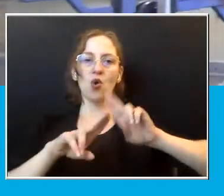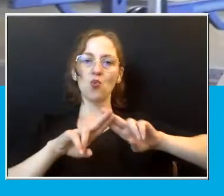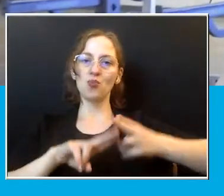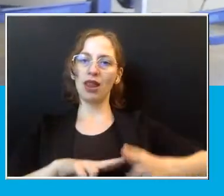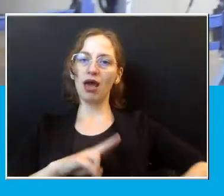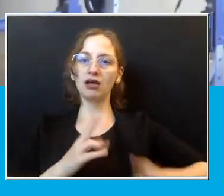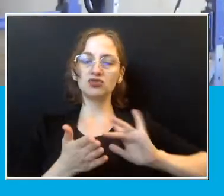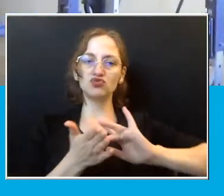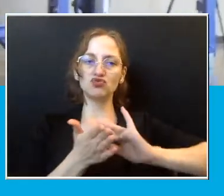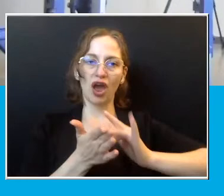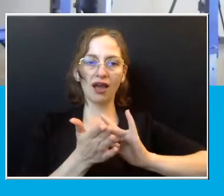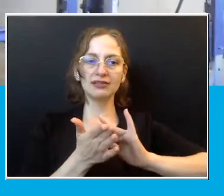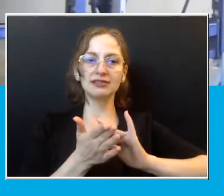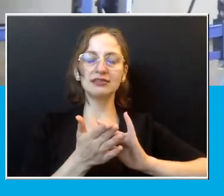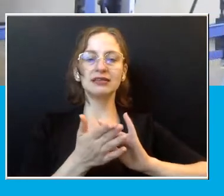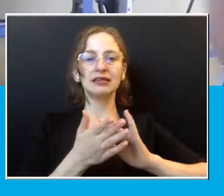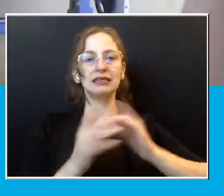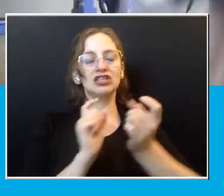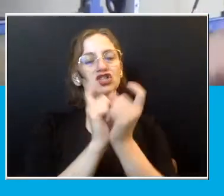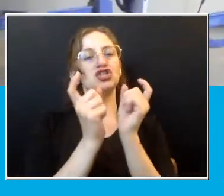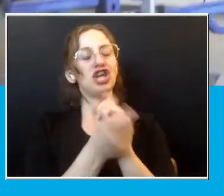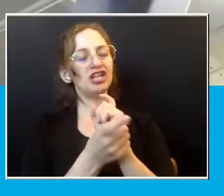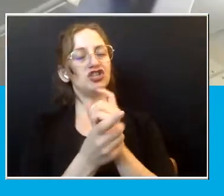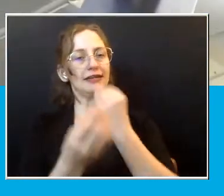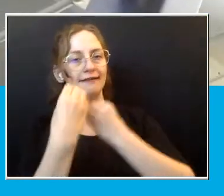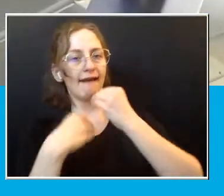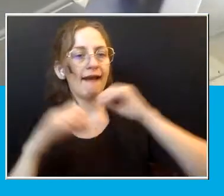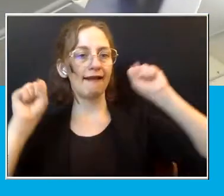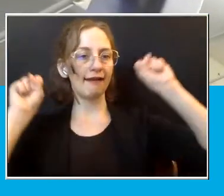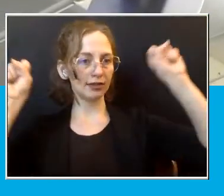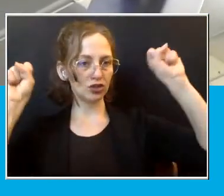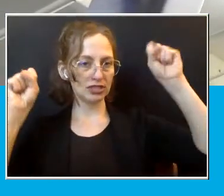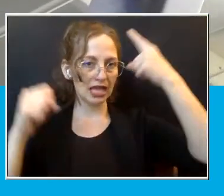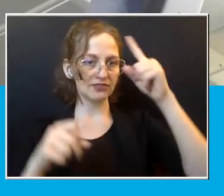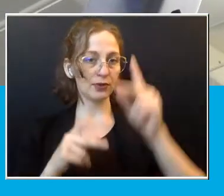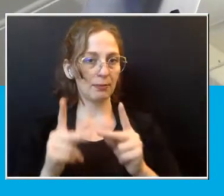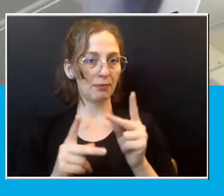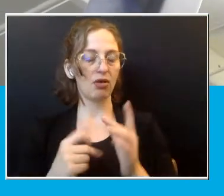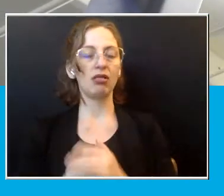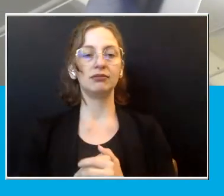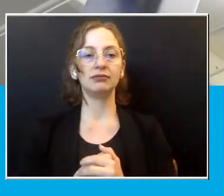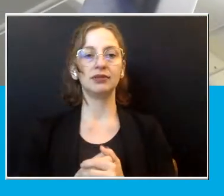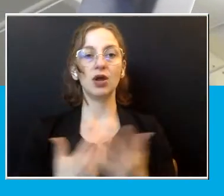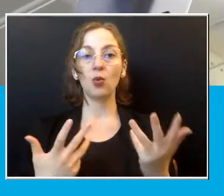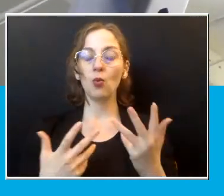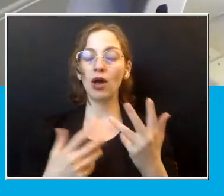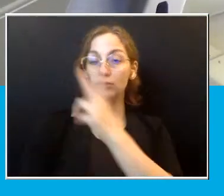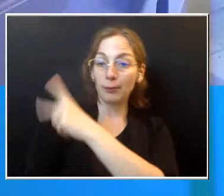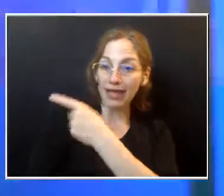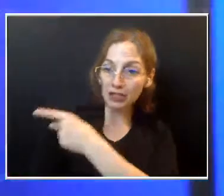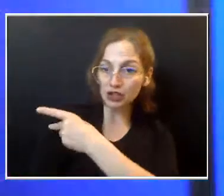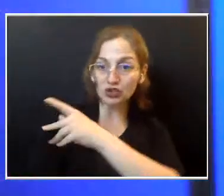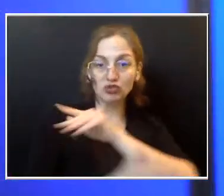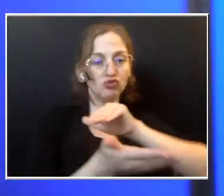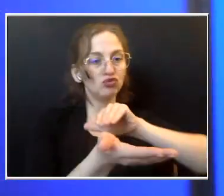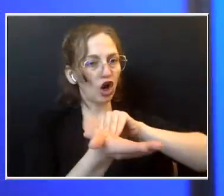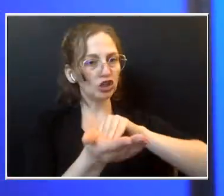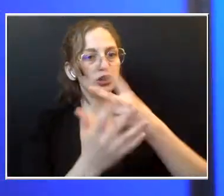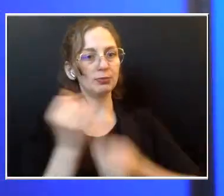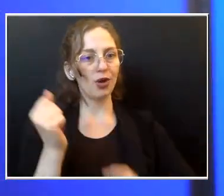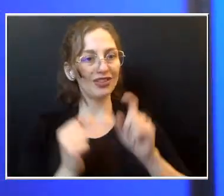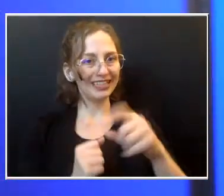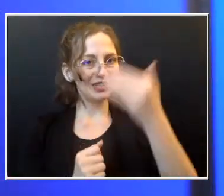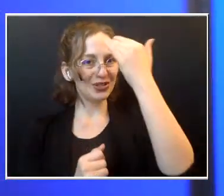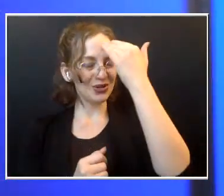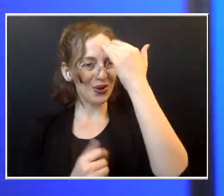Ozempic changing diet and exercise for people? What patients and providers need to know when using these new medications. And before we go,